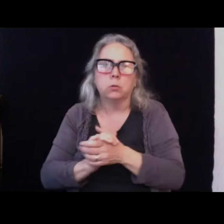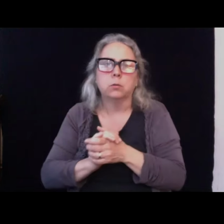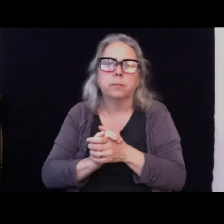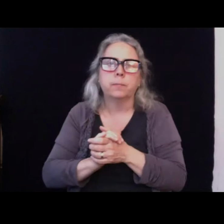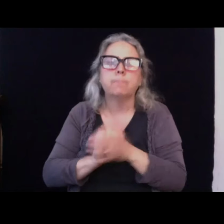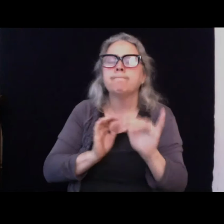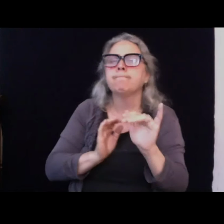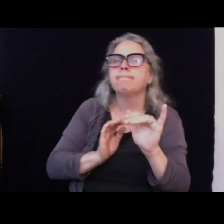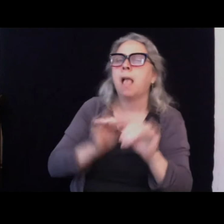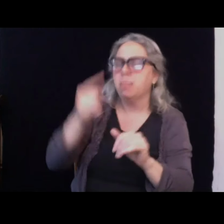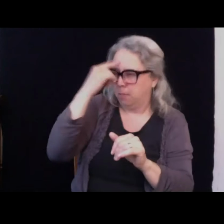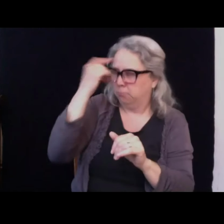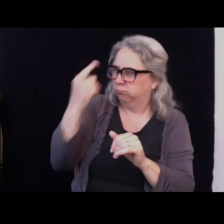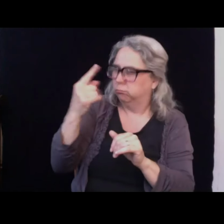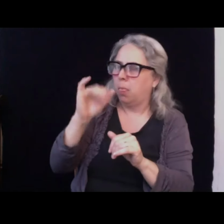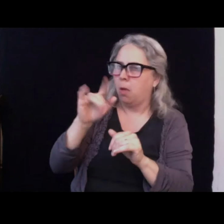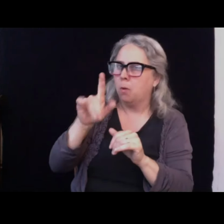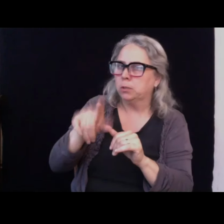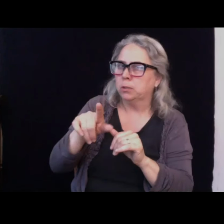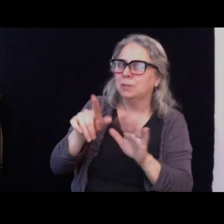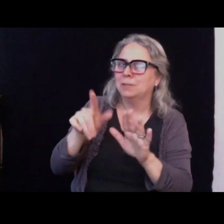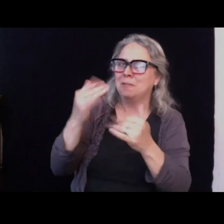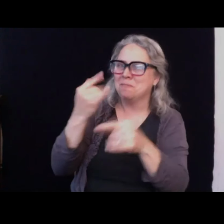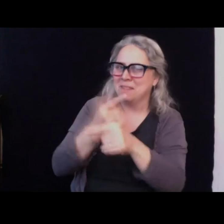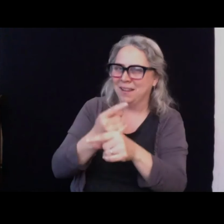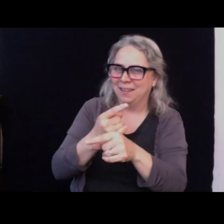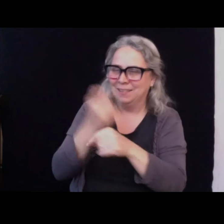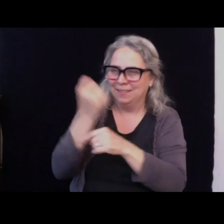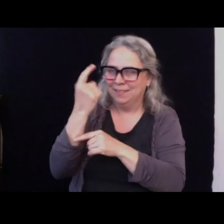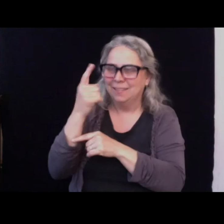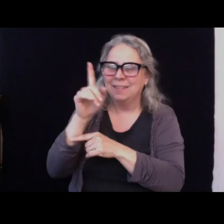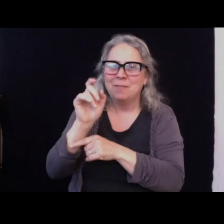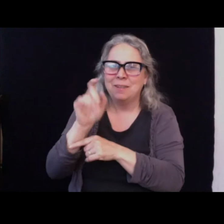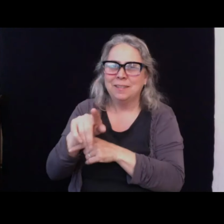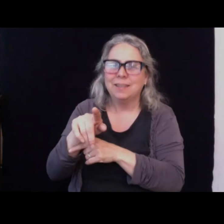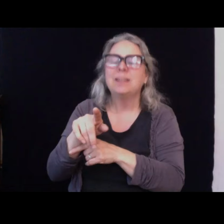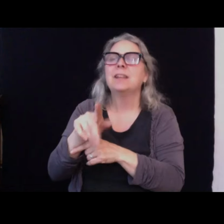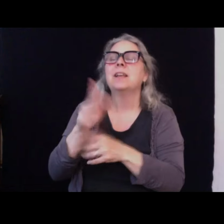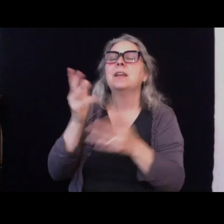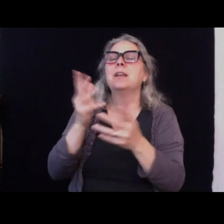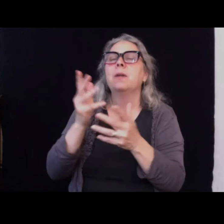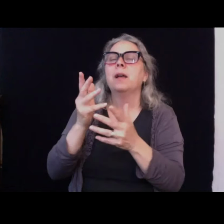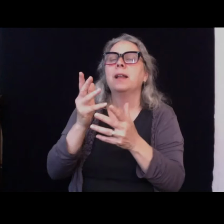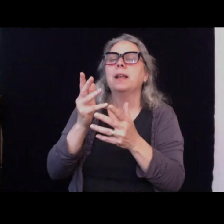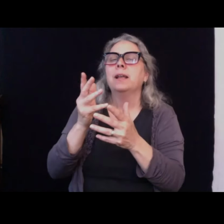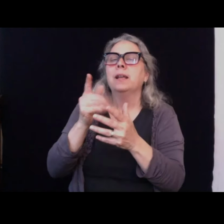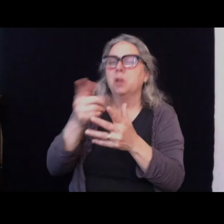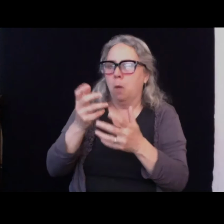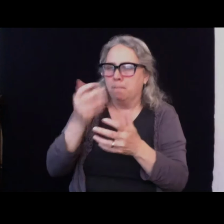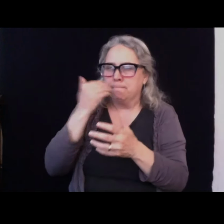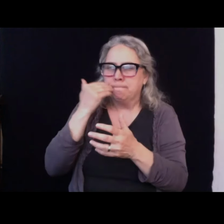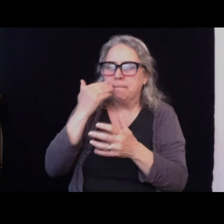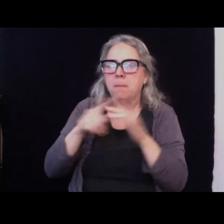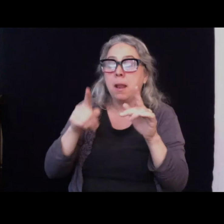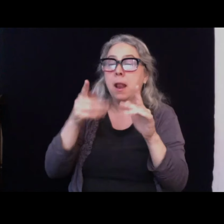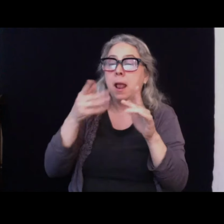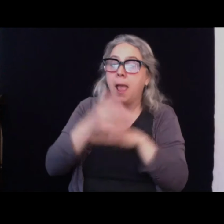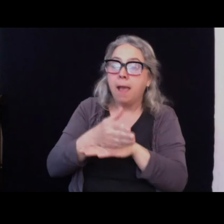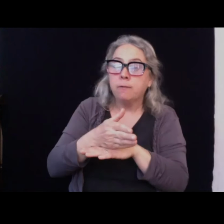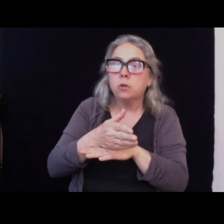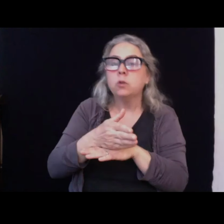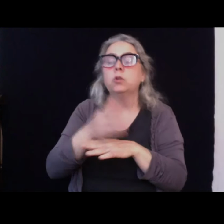okay, I think I hope I'm getting the question correct and what you're looking for, but once you begin picking